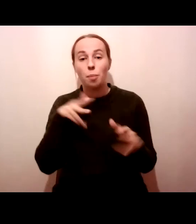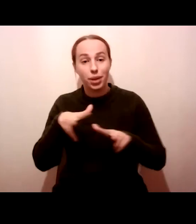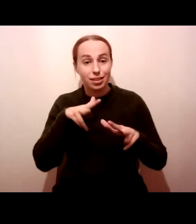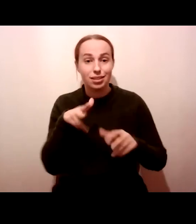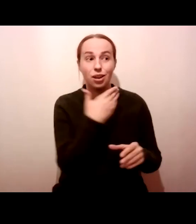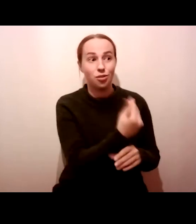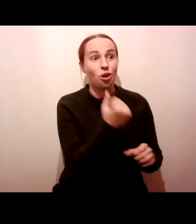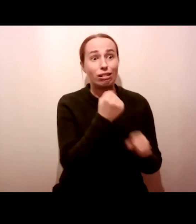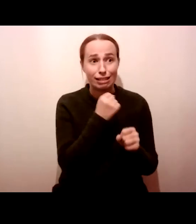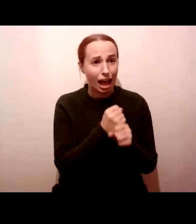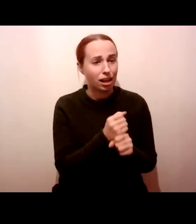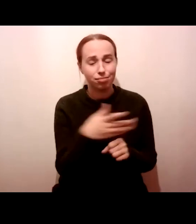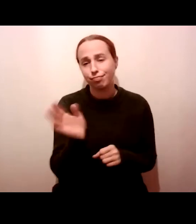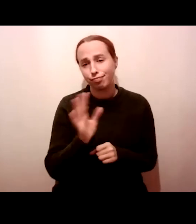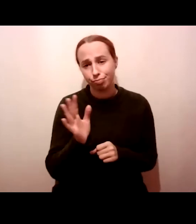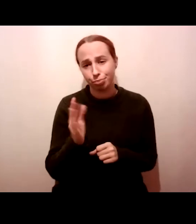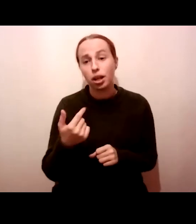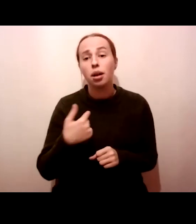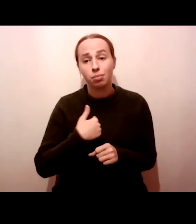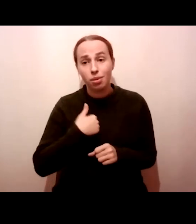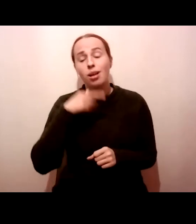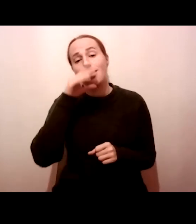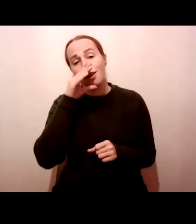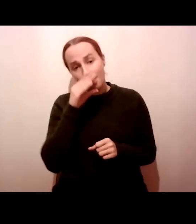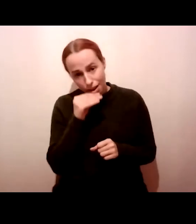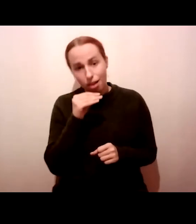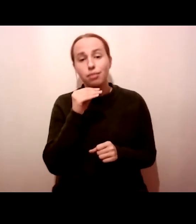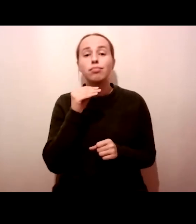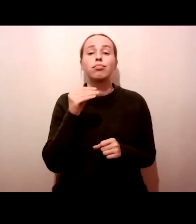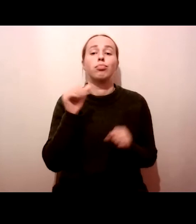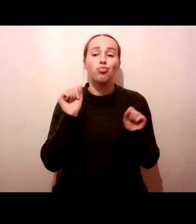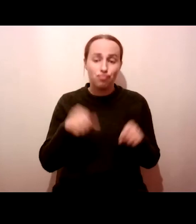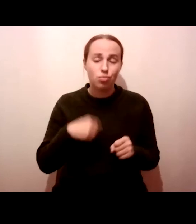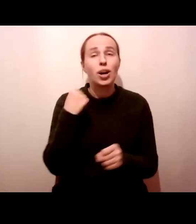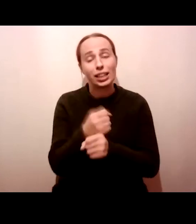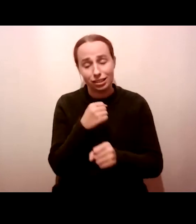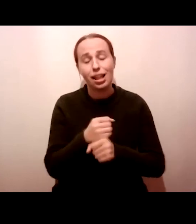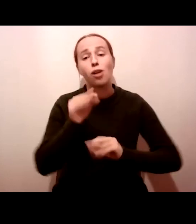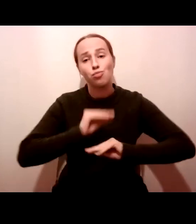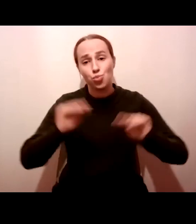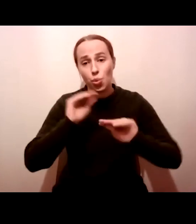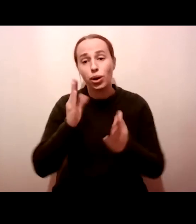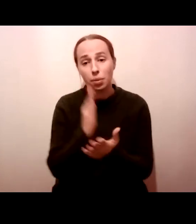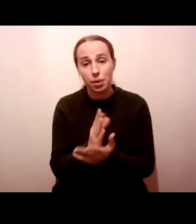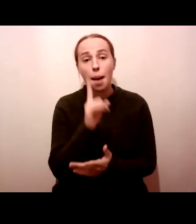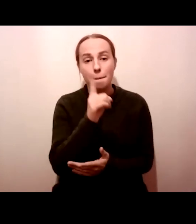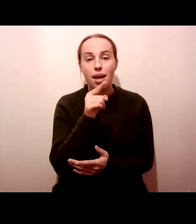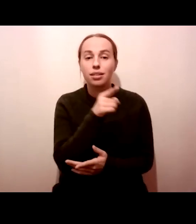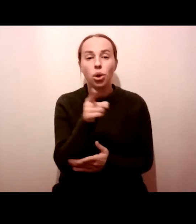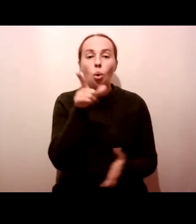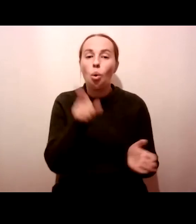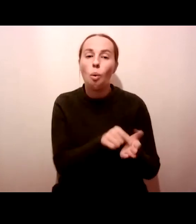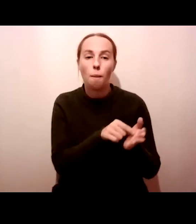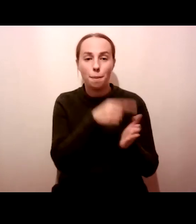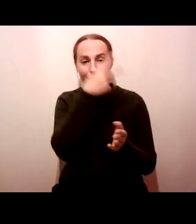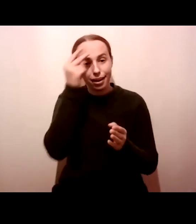perform the work of the ministry. We do as much as we can, and we arrange training at schools. But